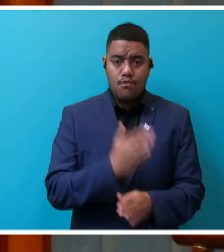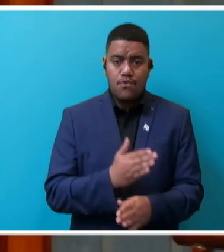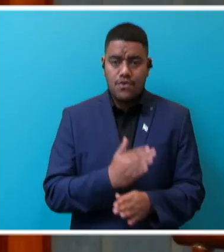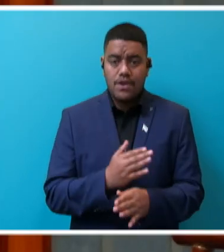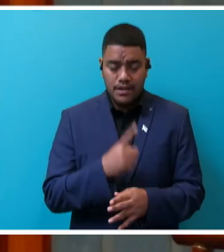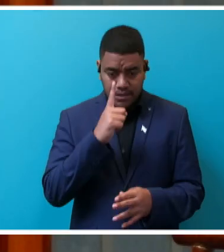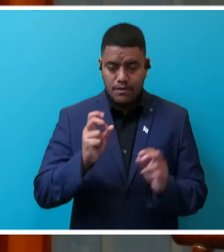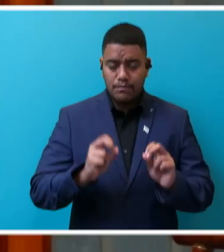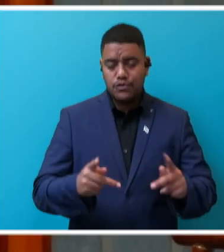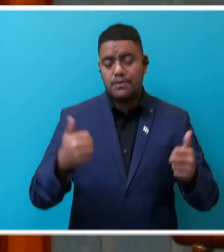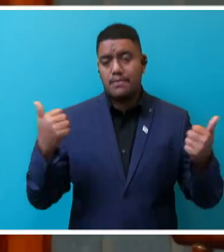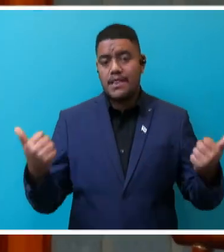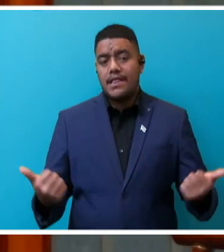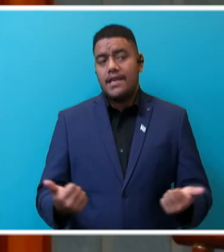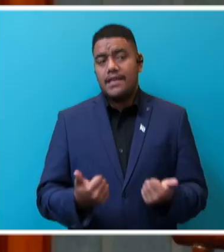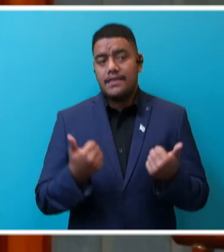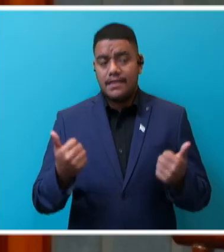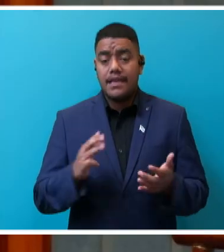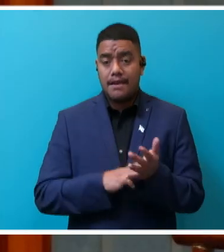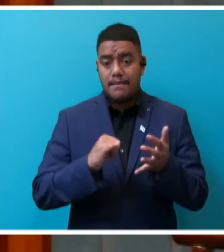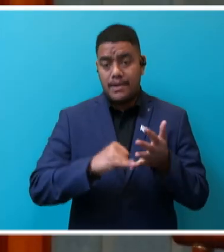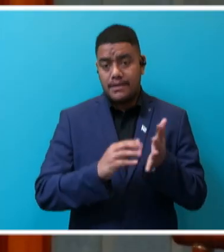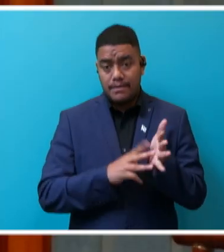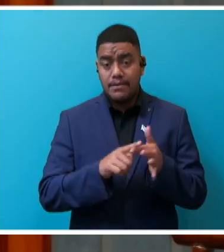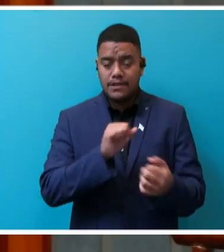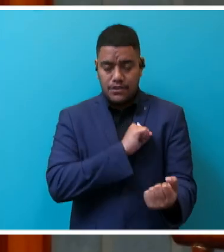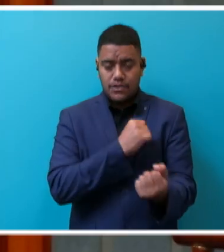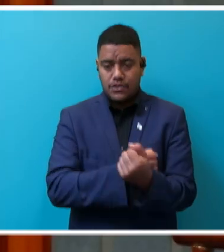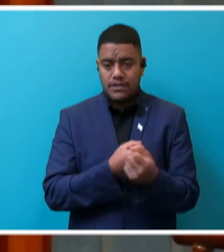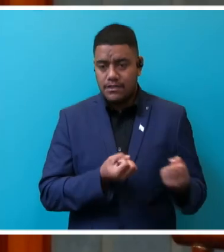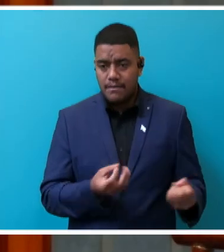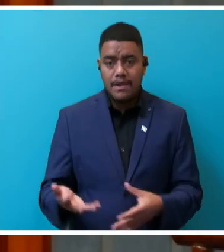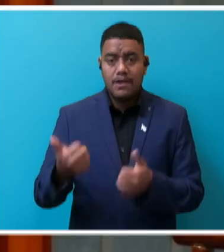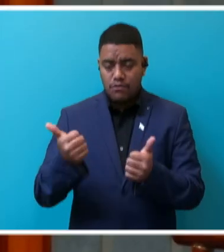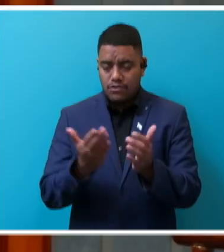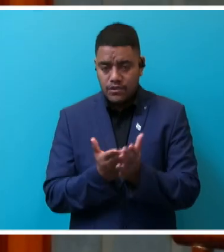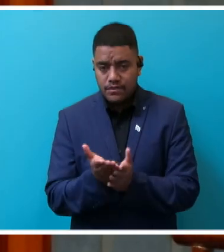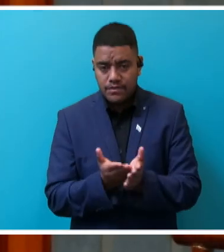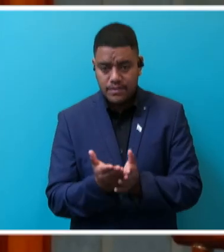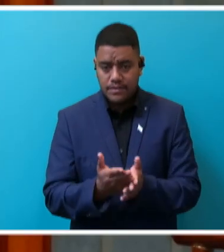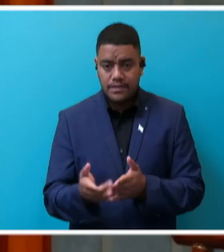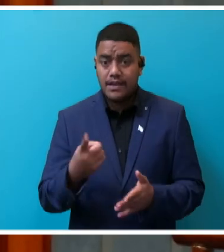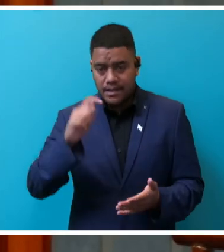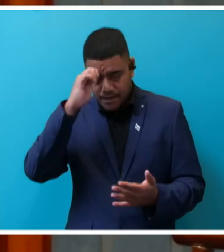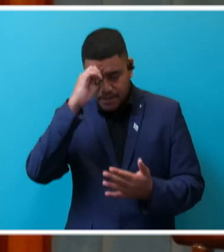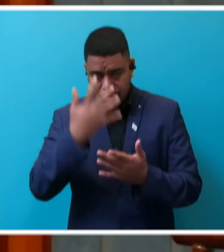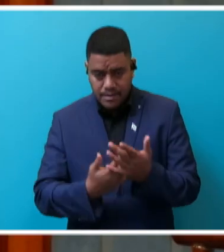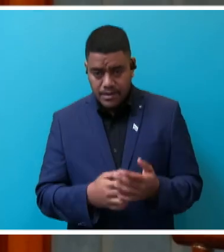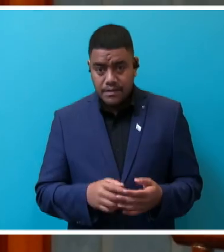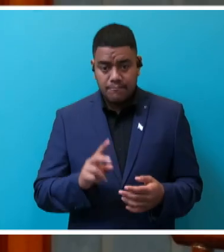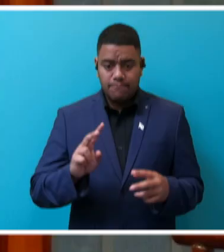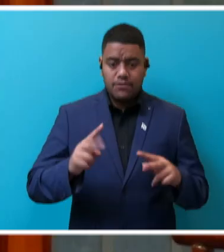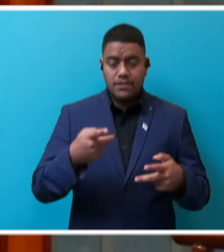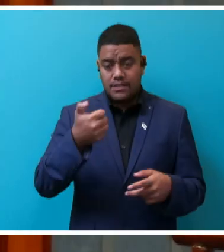opportunities, while MSMEs are strengthened to supply goods, services, and expertise, turning the 6.2